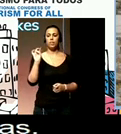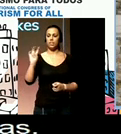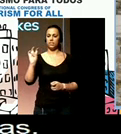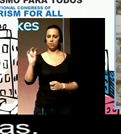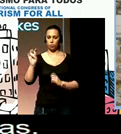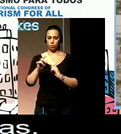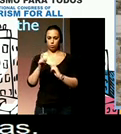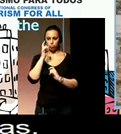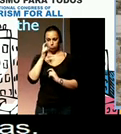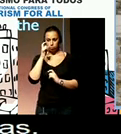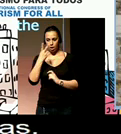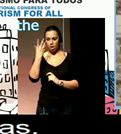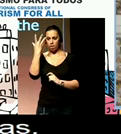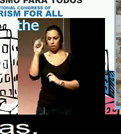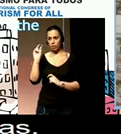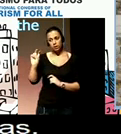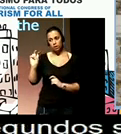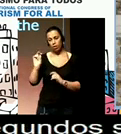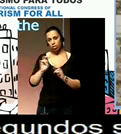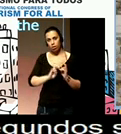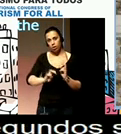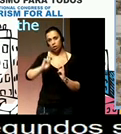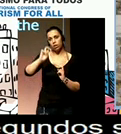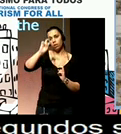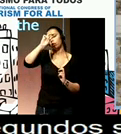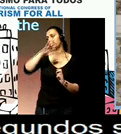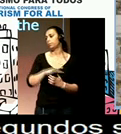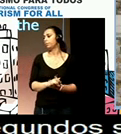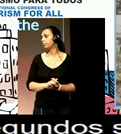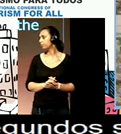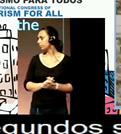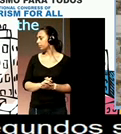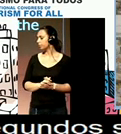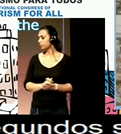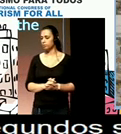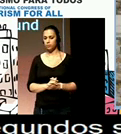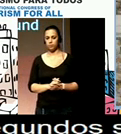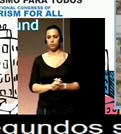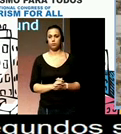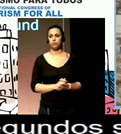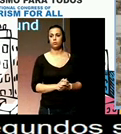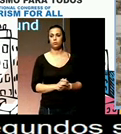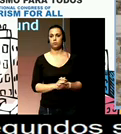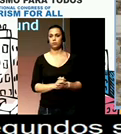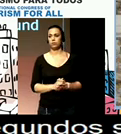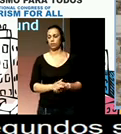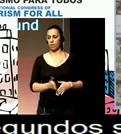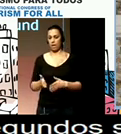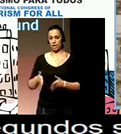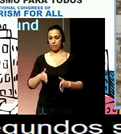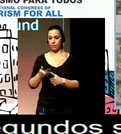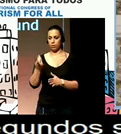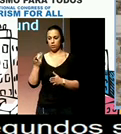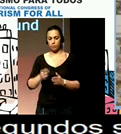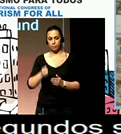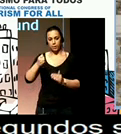temple. The paths that lead around the top have been smoothed and a special surface has been added, but most wheelchair